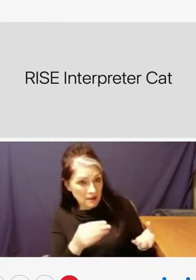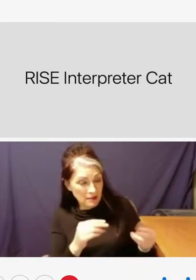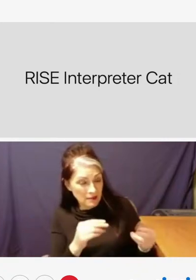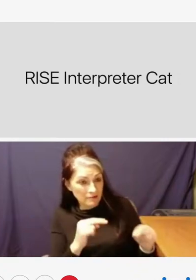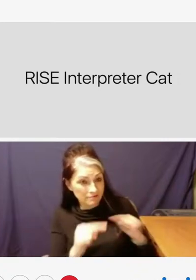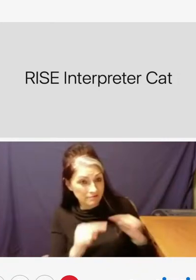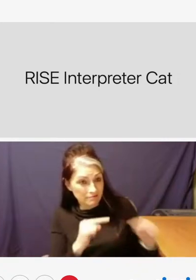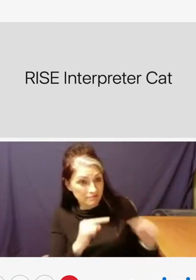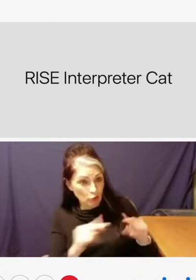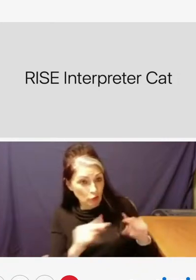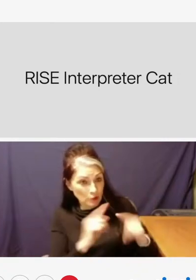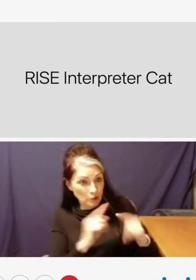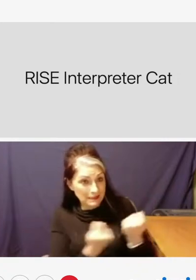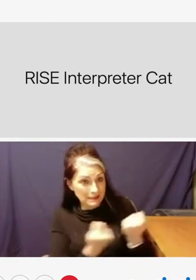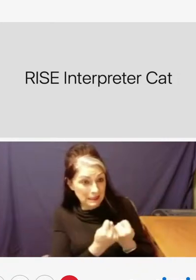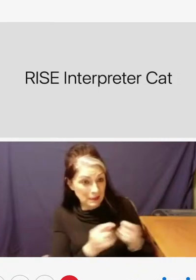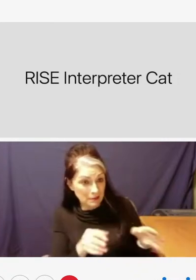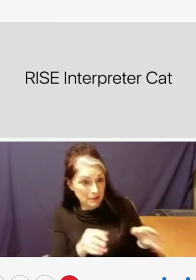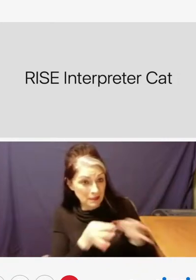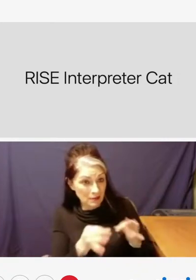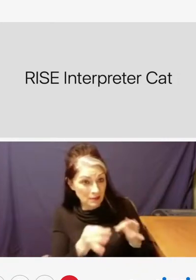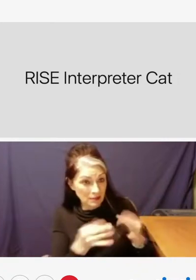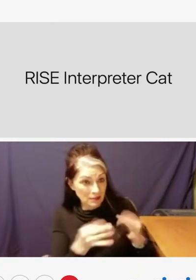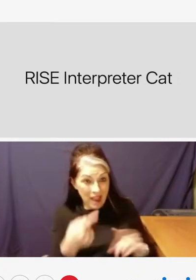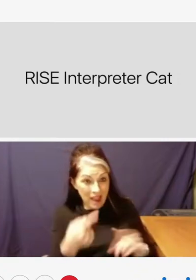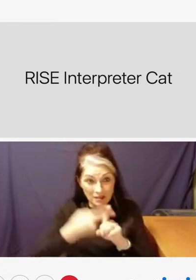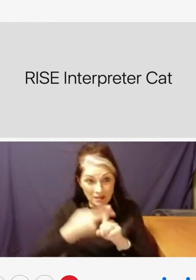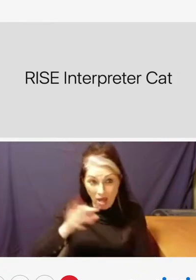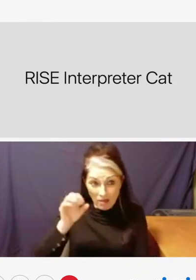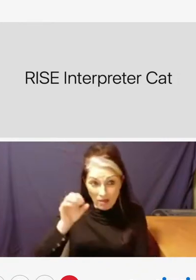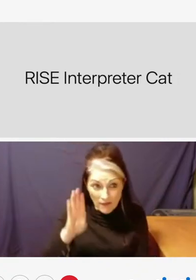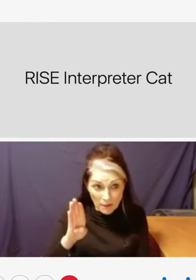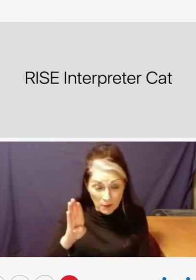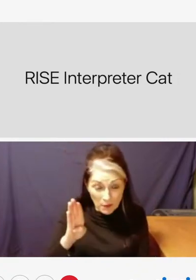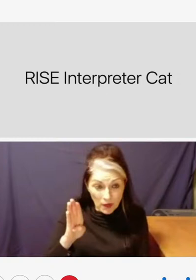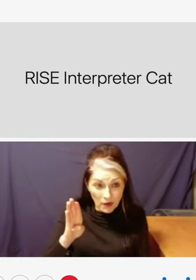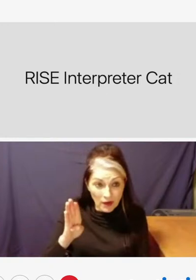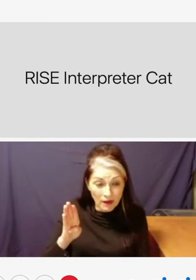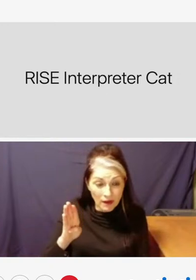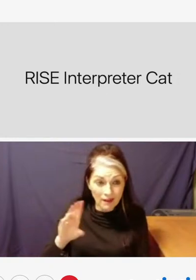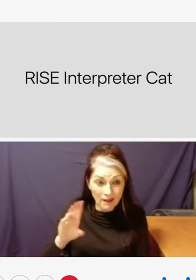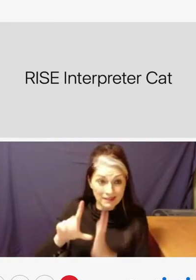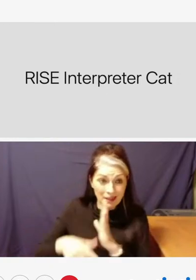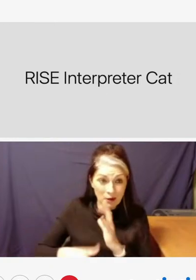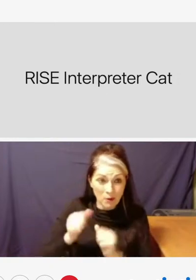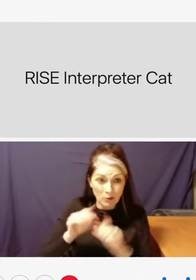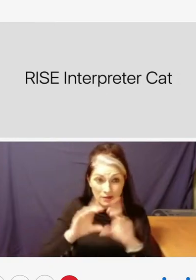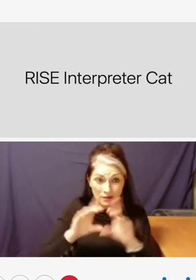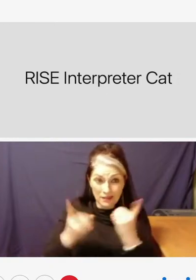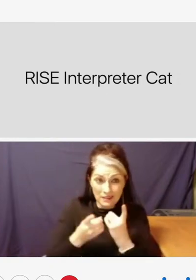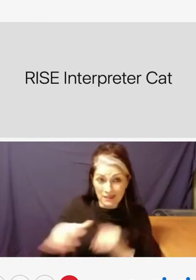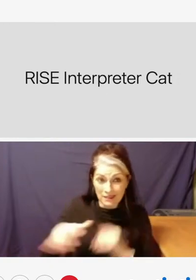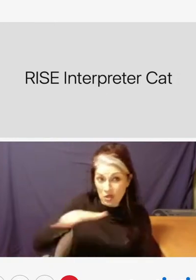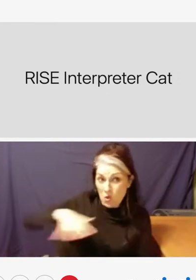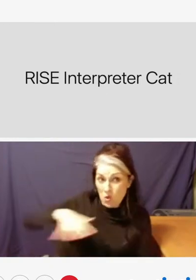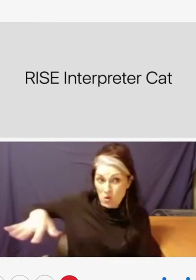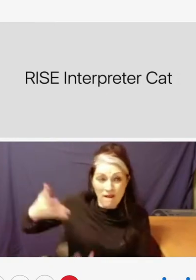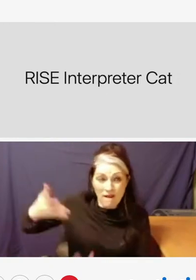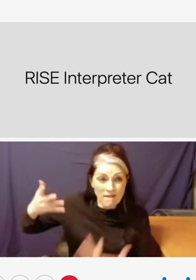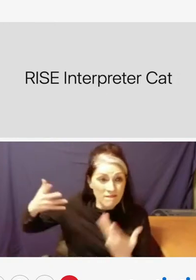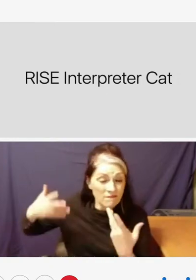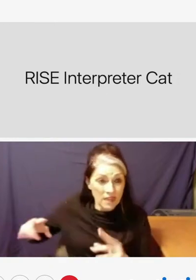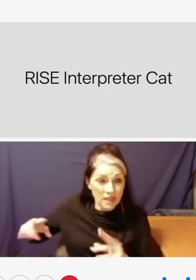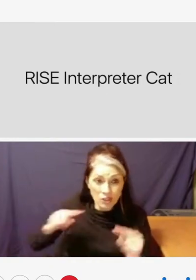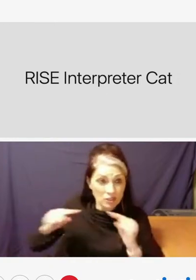is February it's late most of the districts around us are done negotiating so